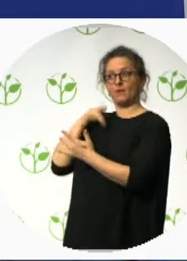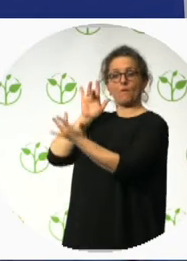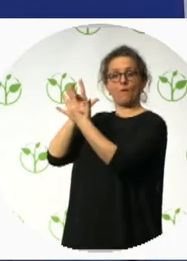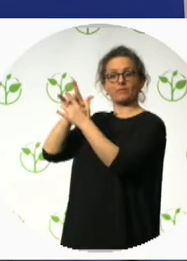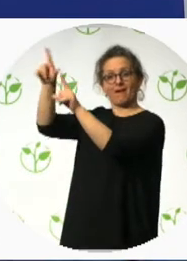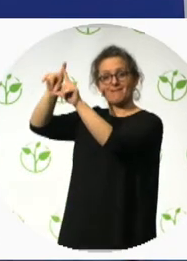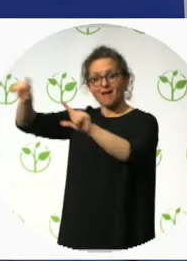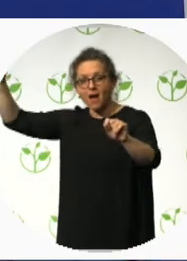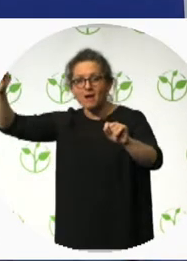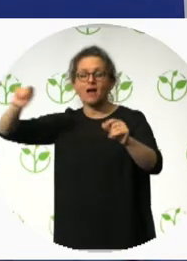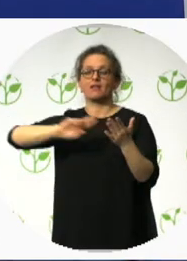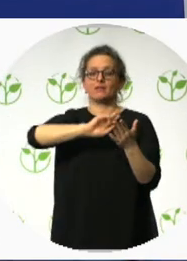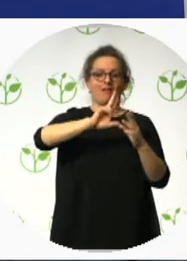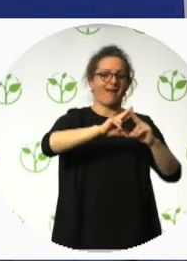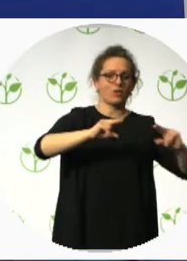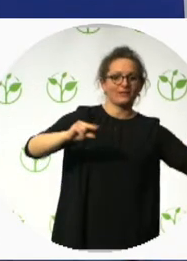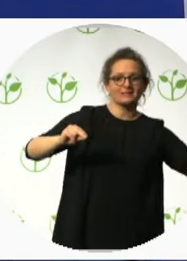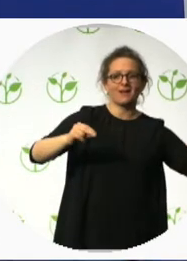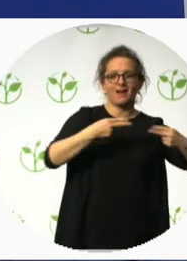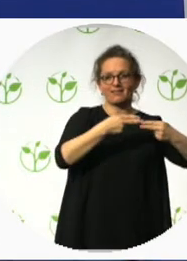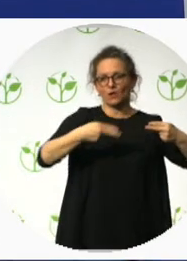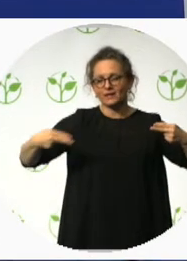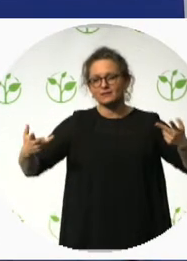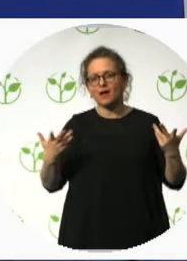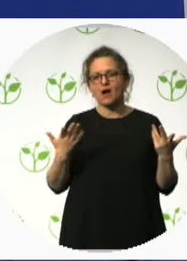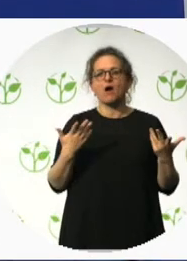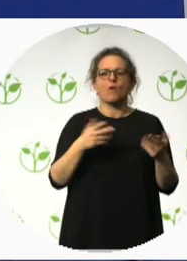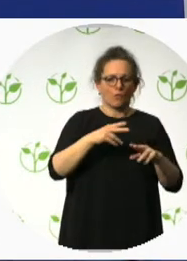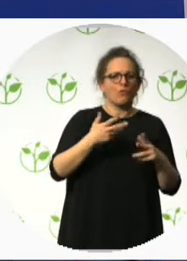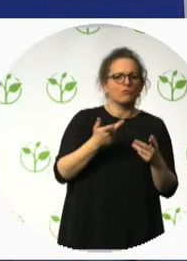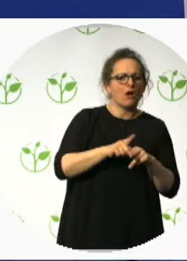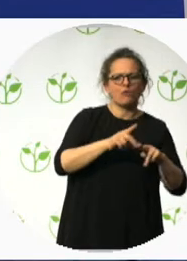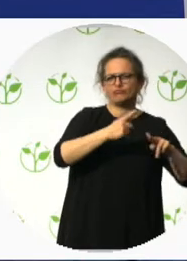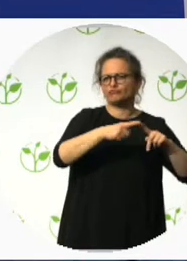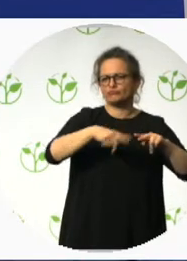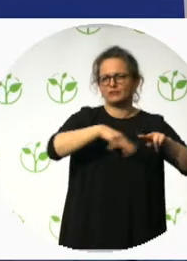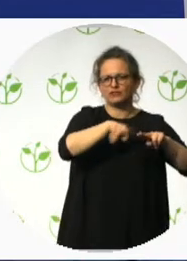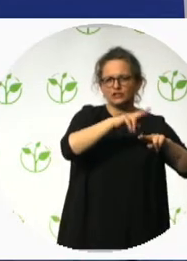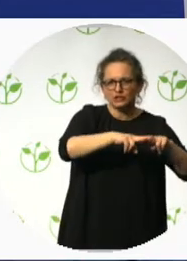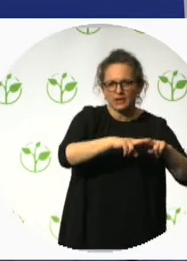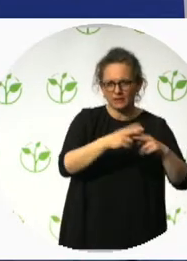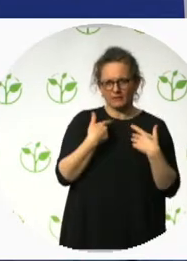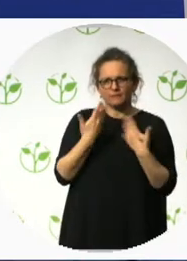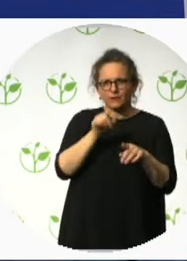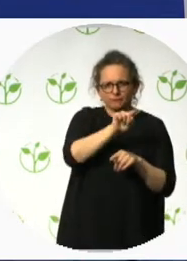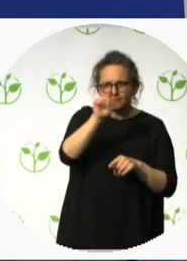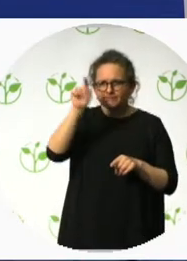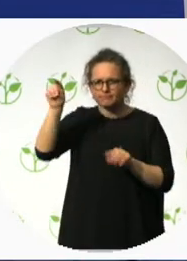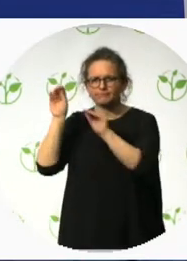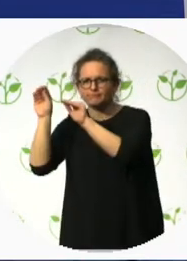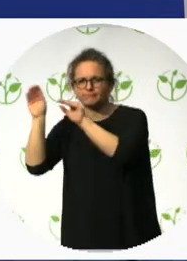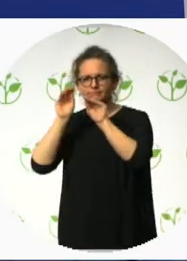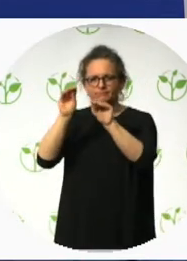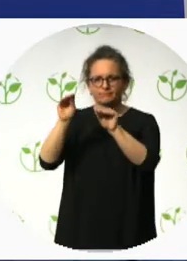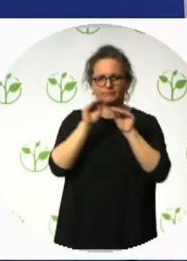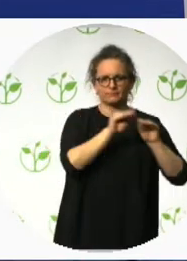training earlier on at CUHK. And now we are training deaf people from Myanmar, helping them to